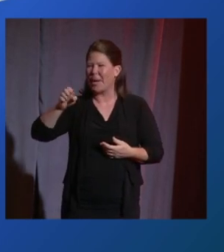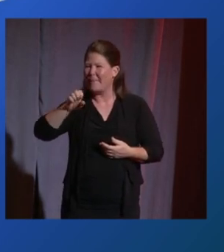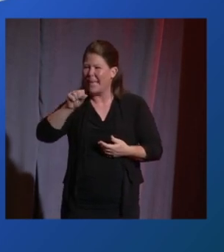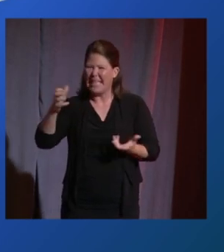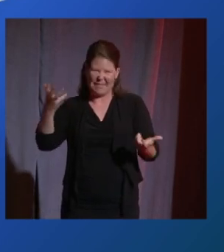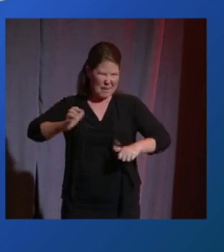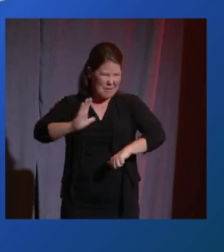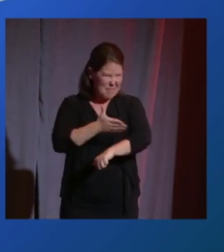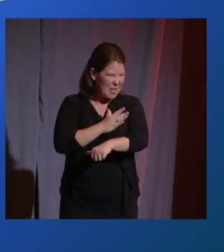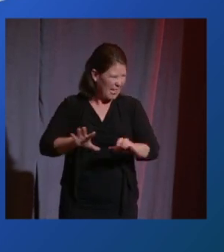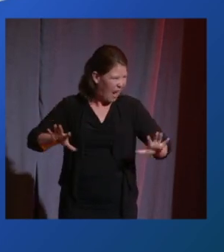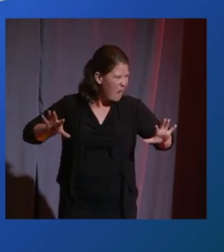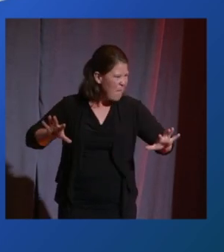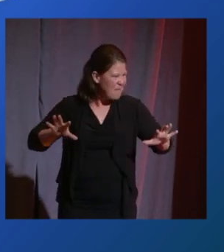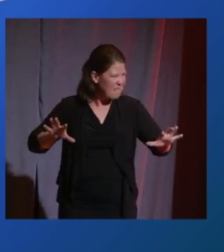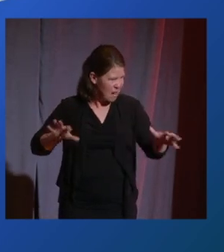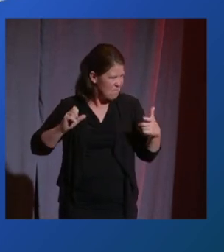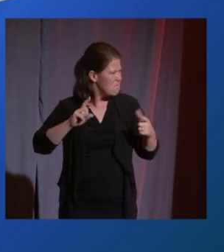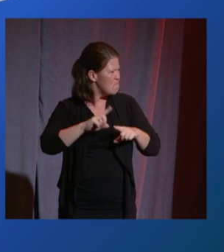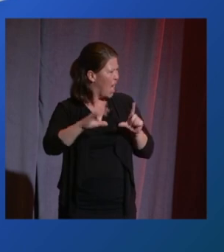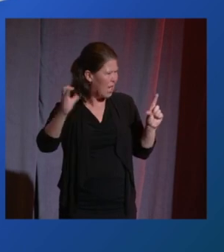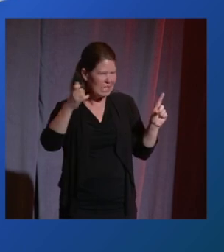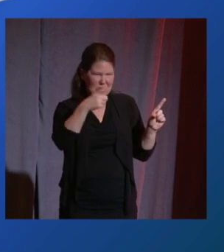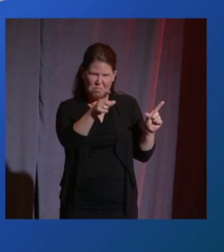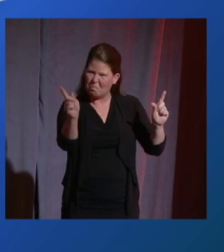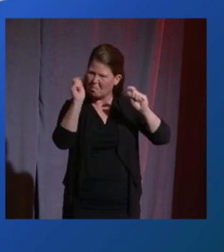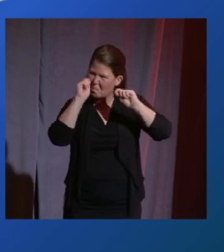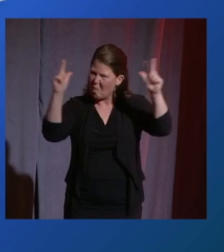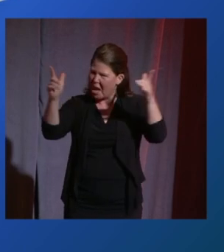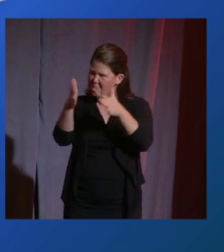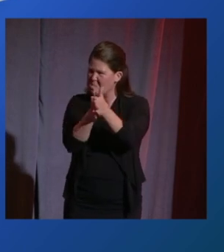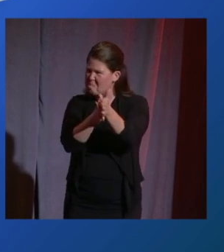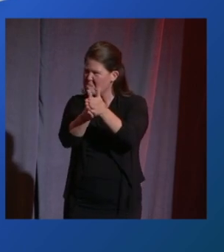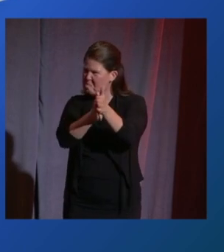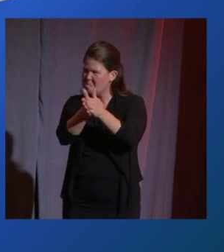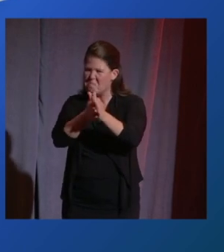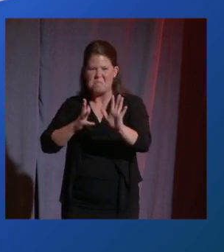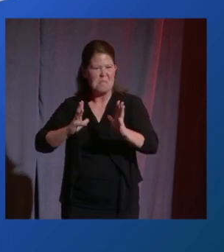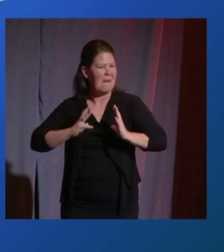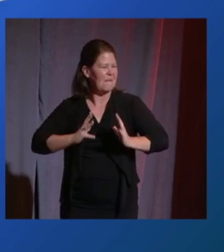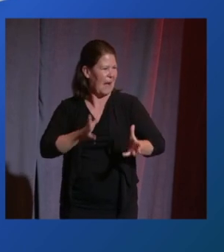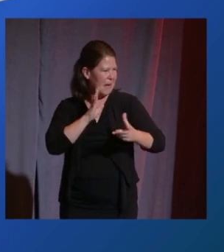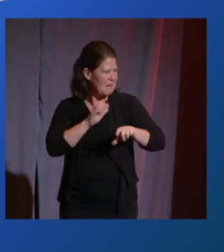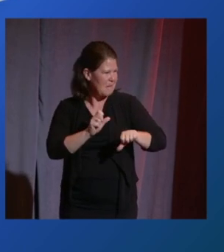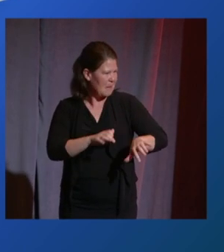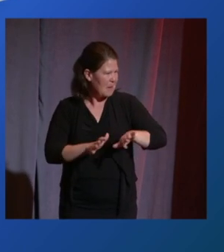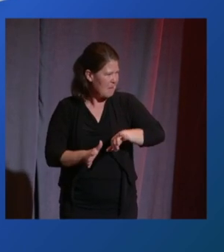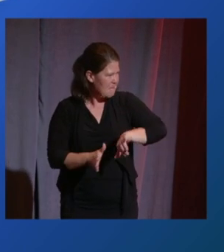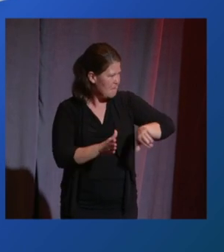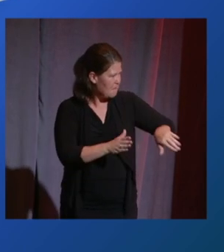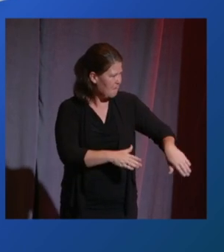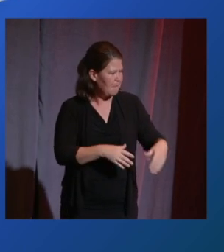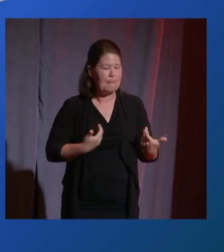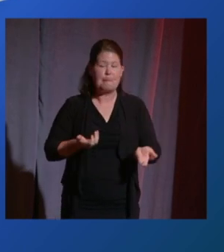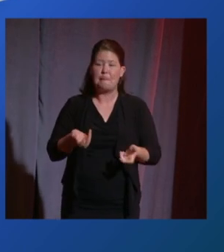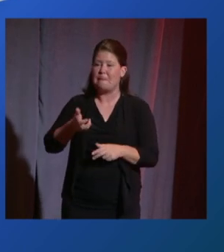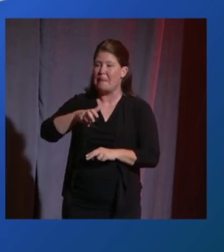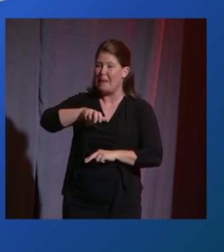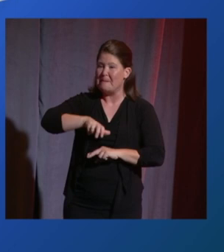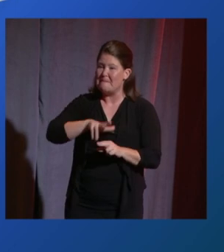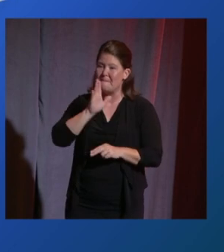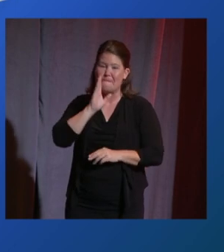music but you guys look like you're pretty awake so so we're going to go with that GNA sit down and